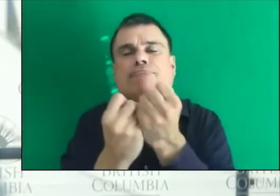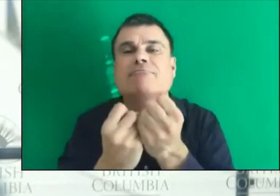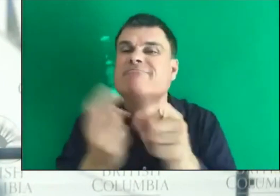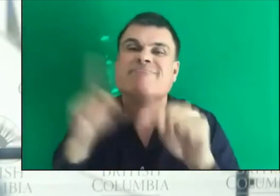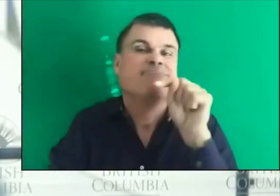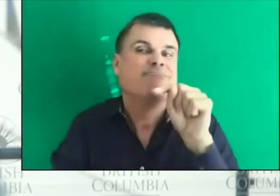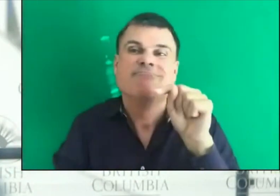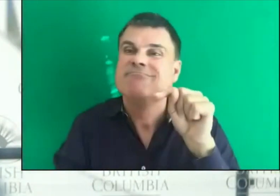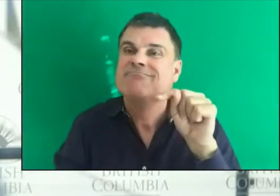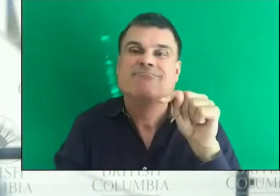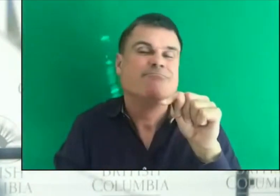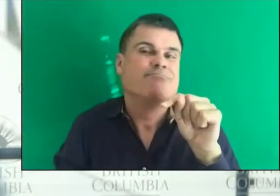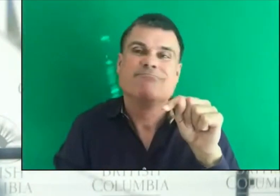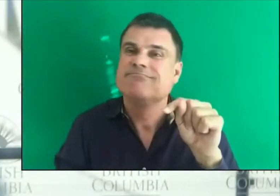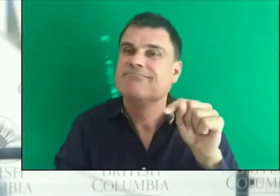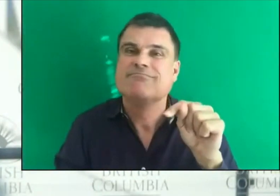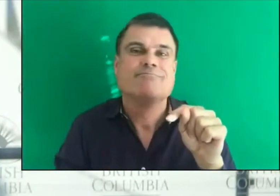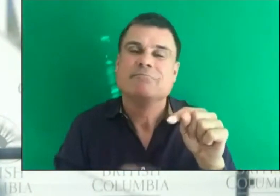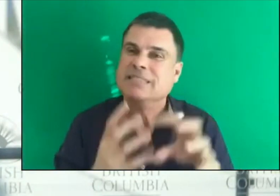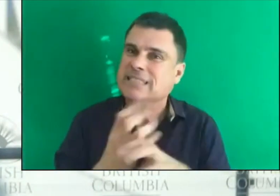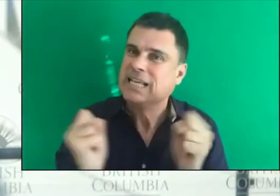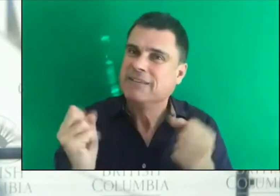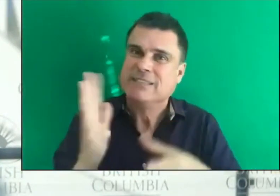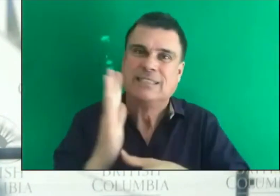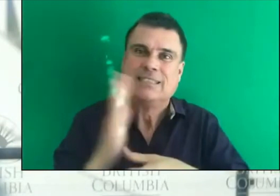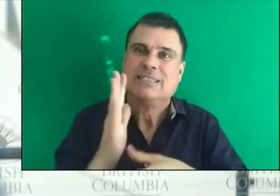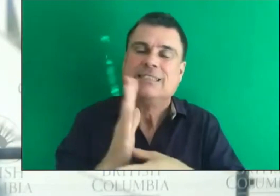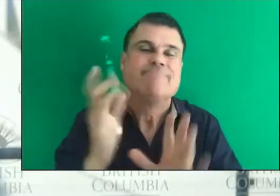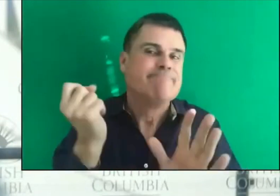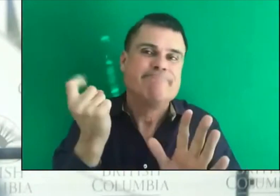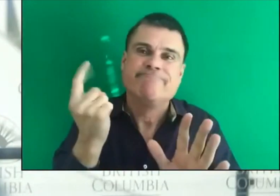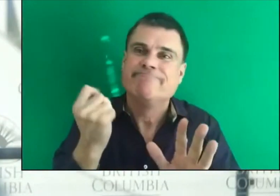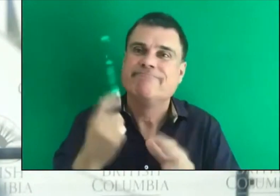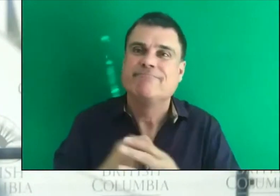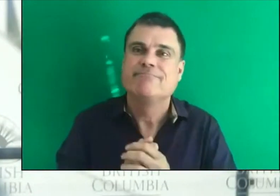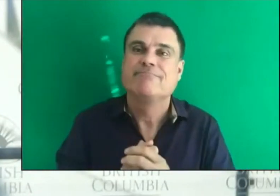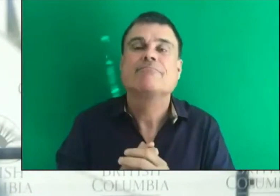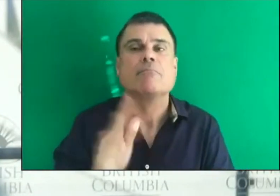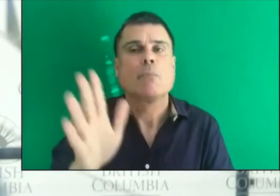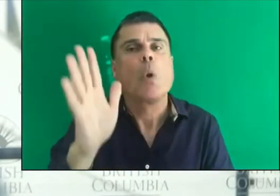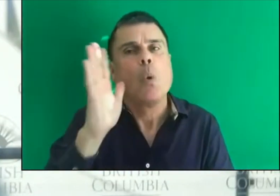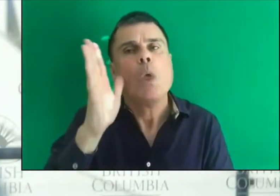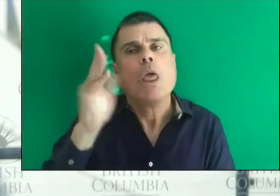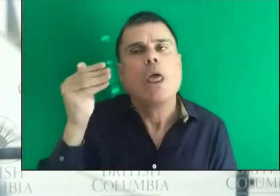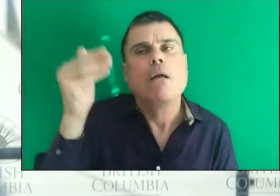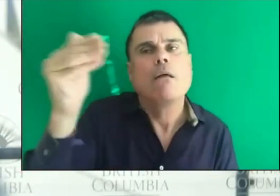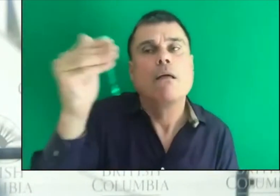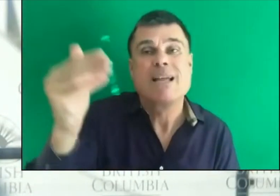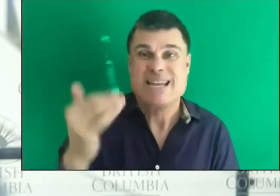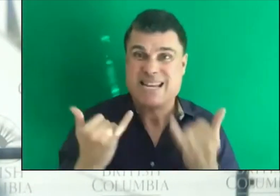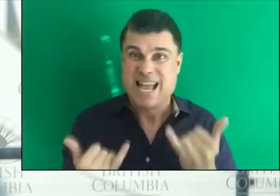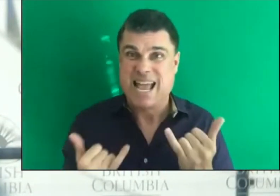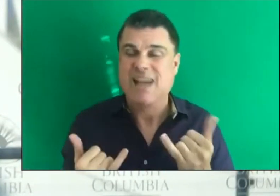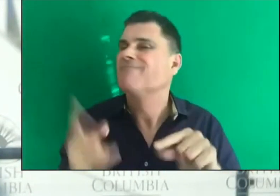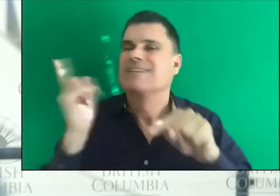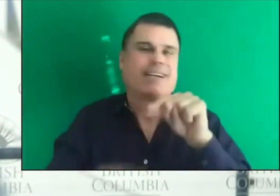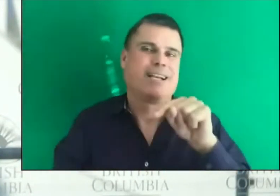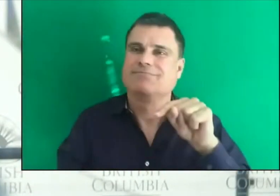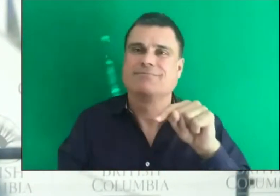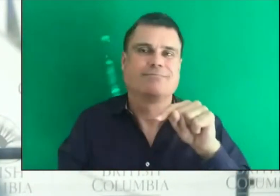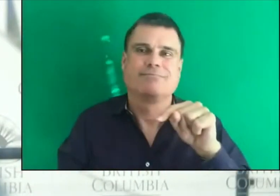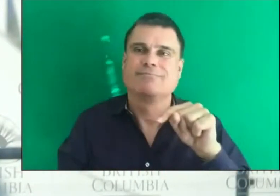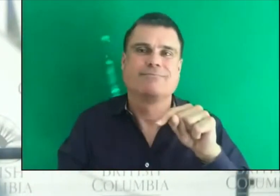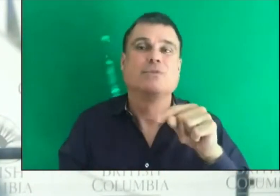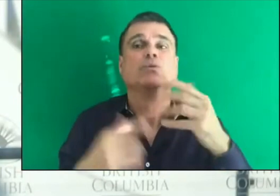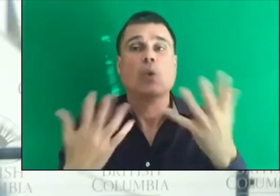leaders around this province who have been supporting their communities and their congregants in doing this safely. And I